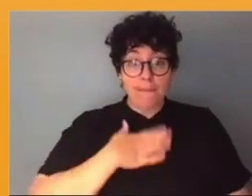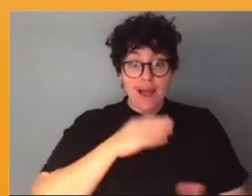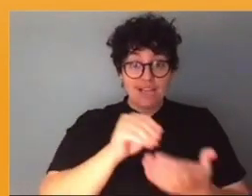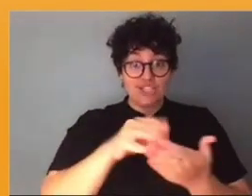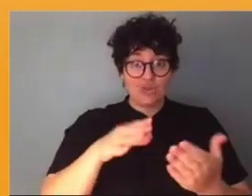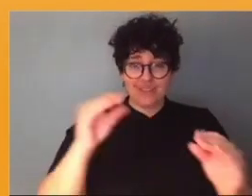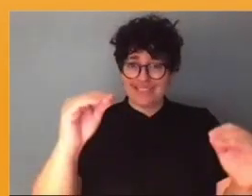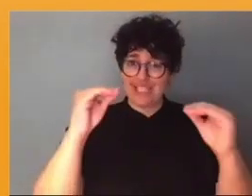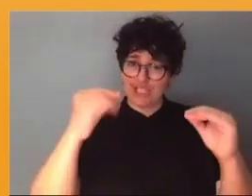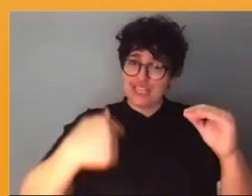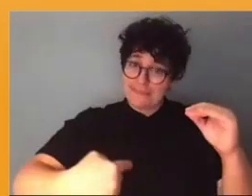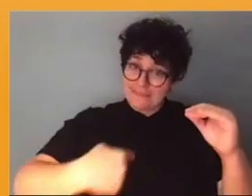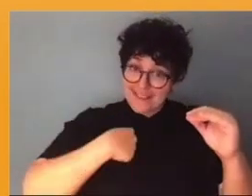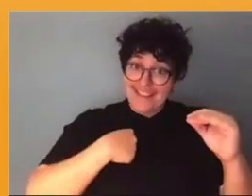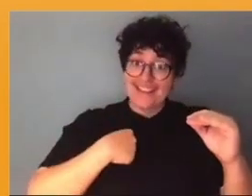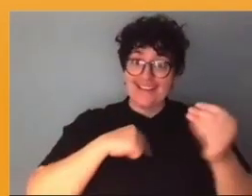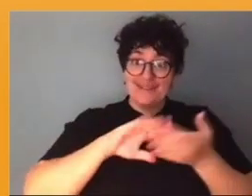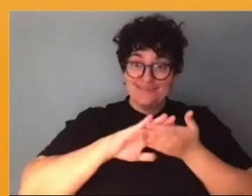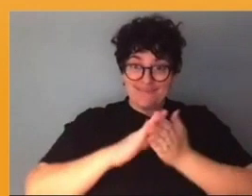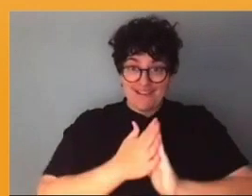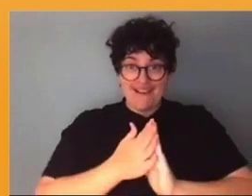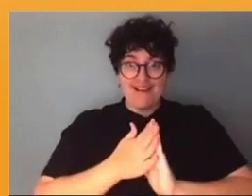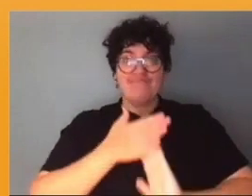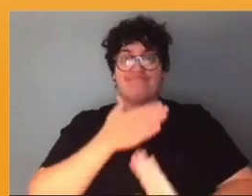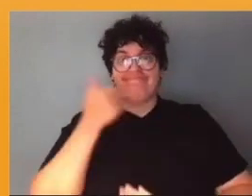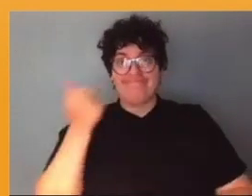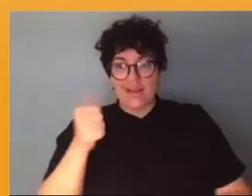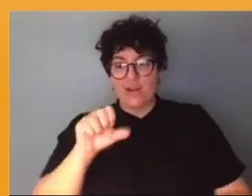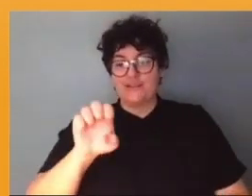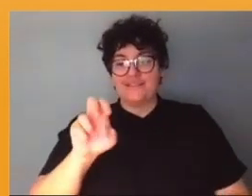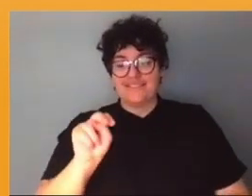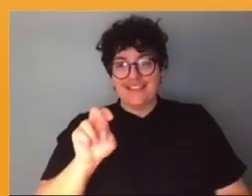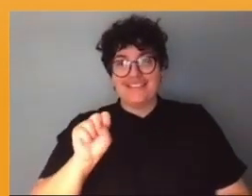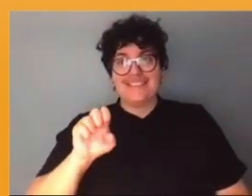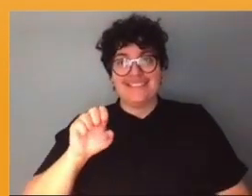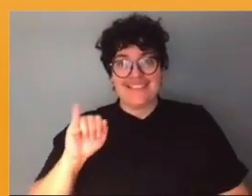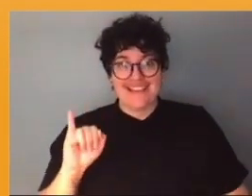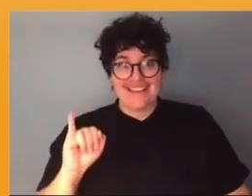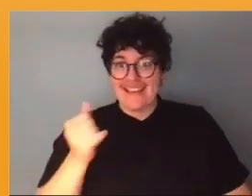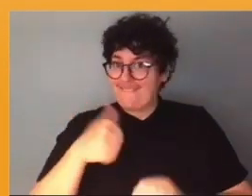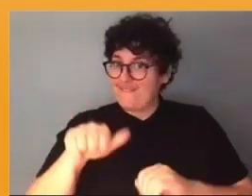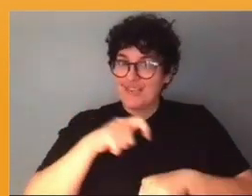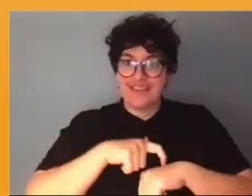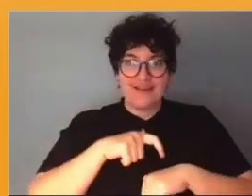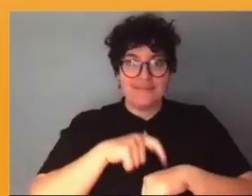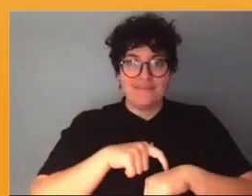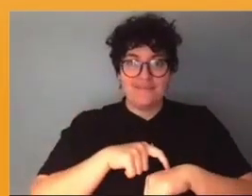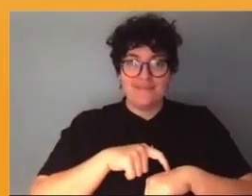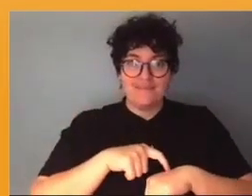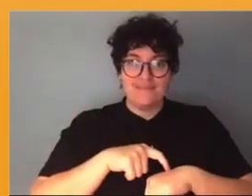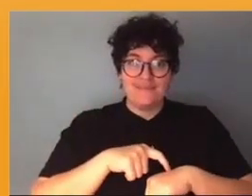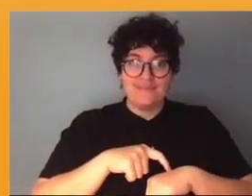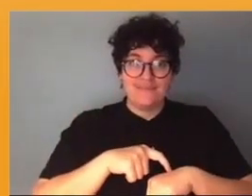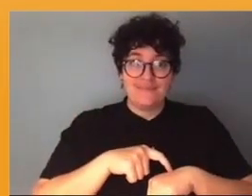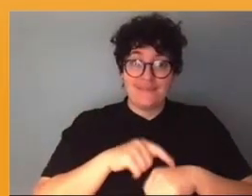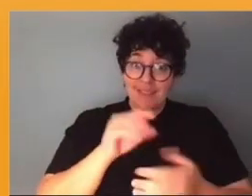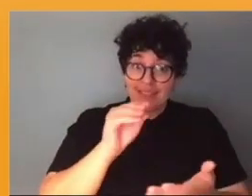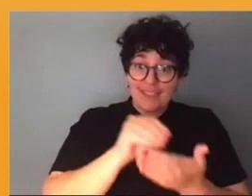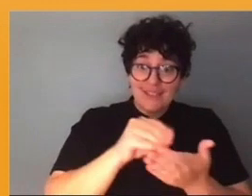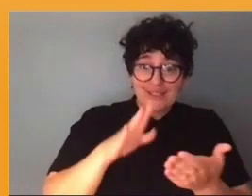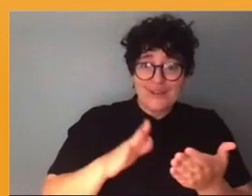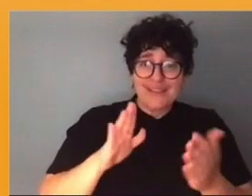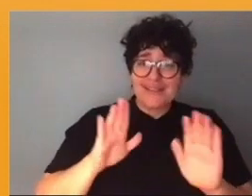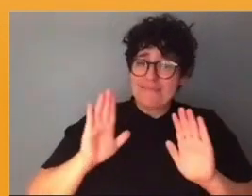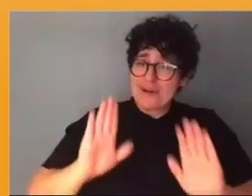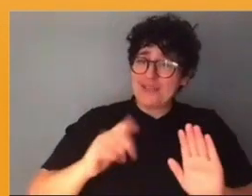to become a better sensei each time. And they're the one that pushes